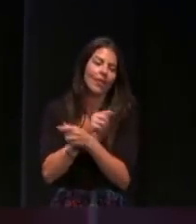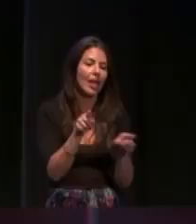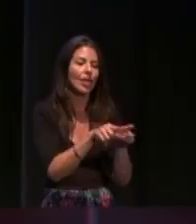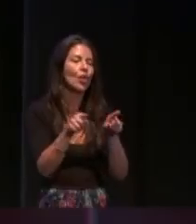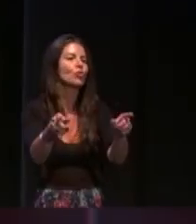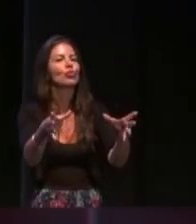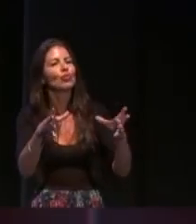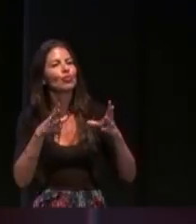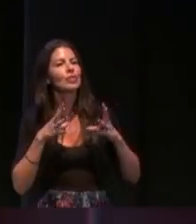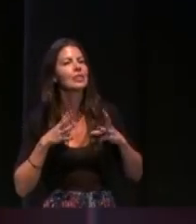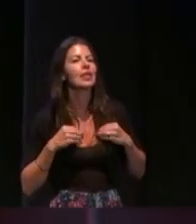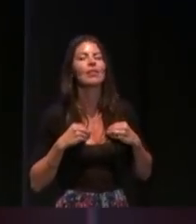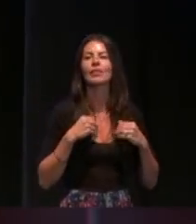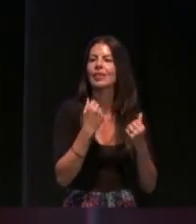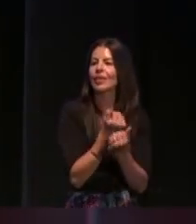receivers of